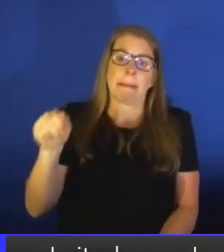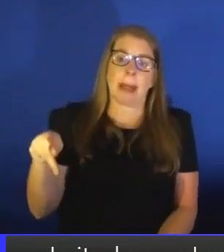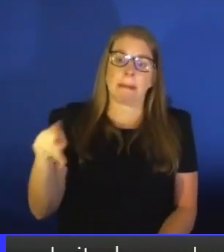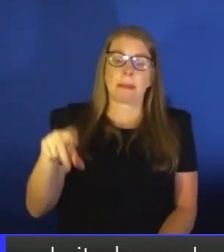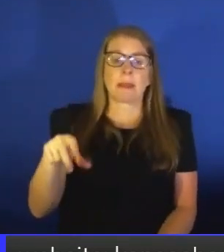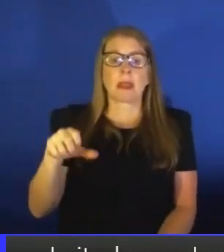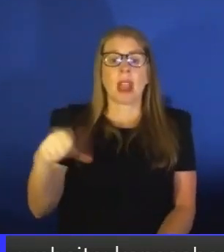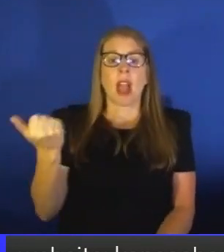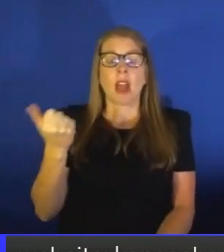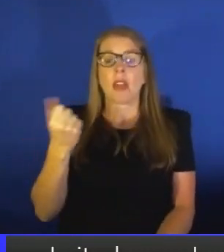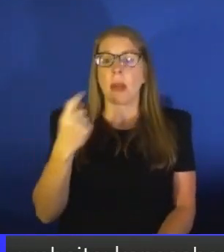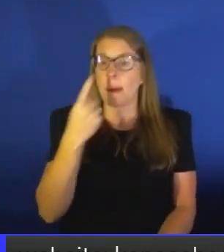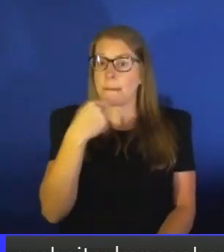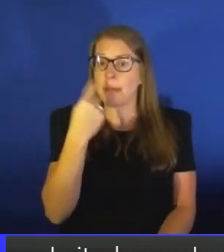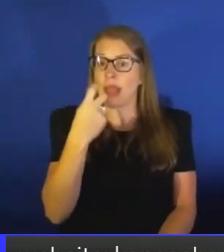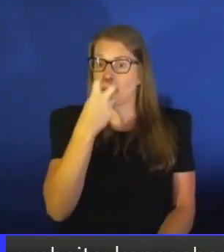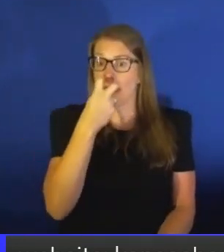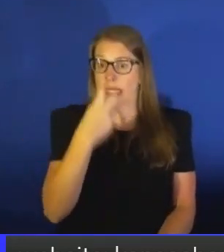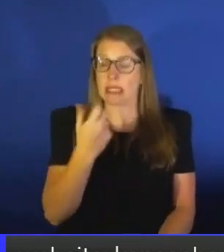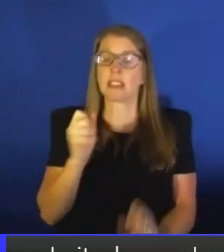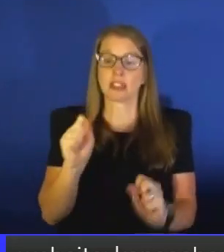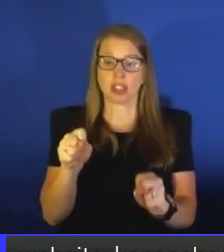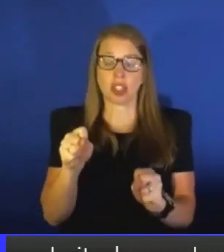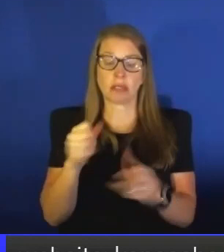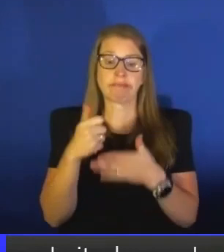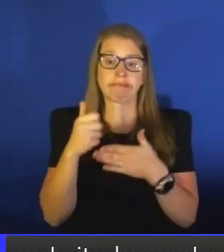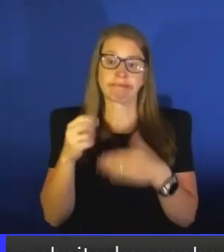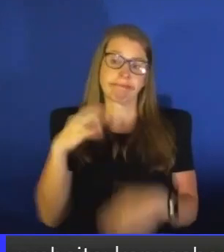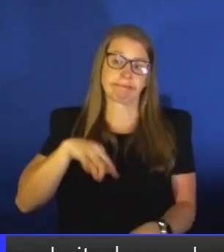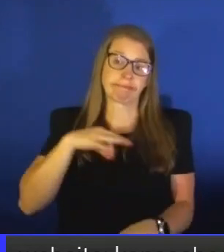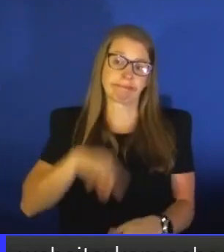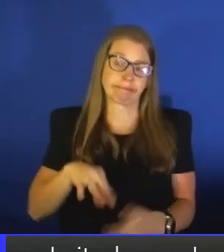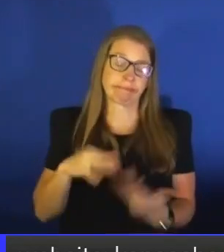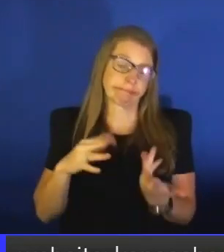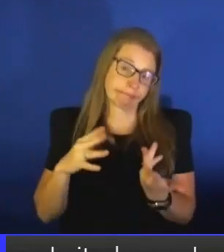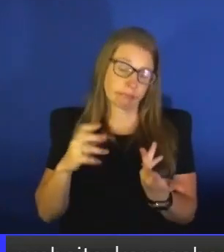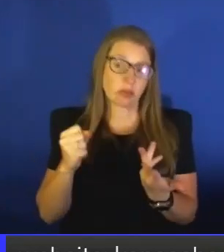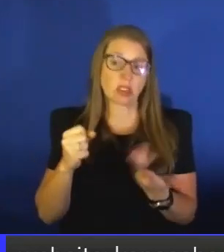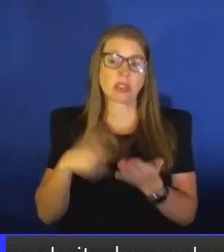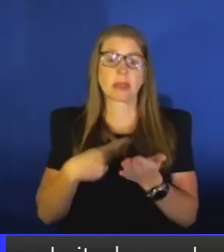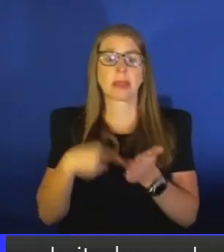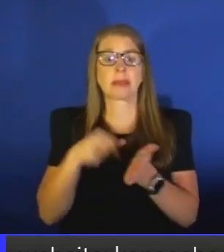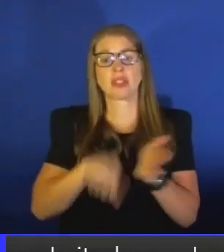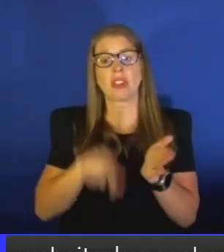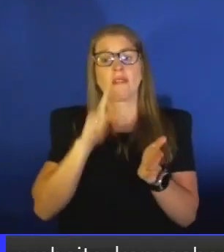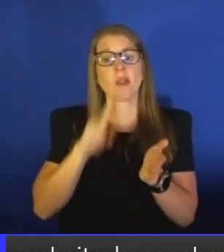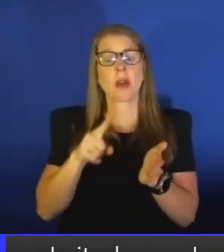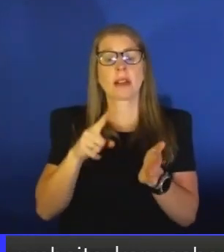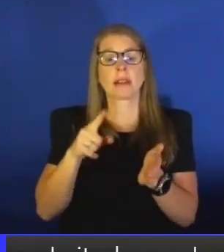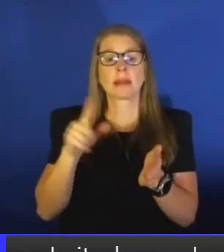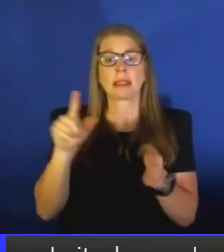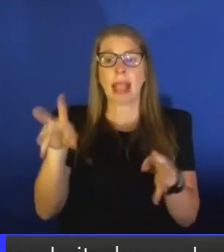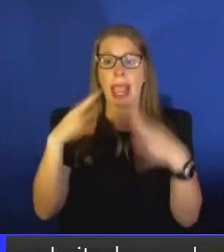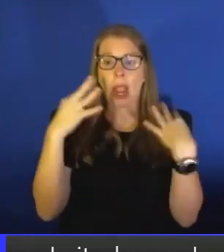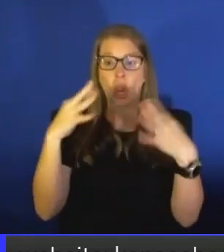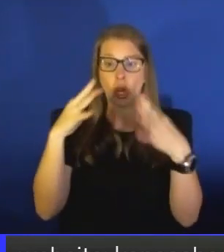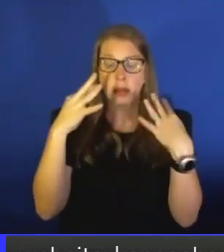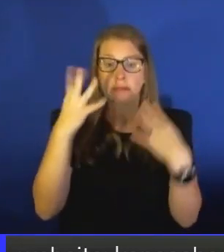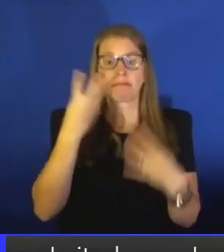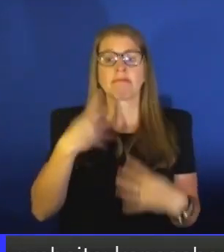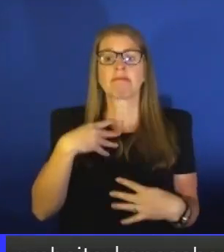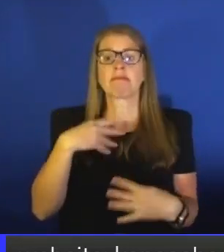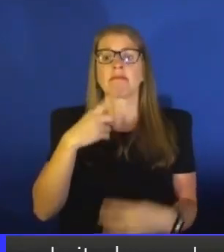or a mouthpiece for apnea can be beneficial. So we still do sometimes surgery for the airway itself. Basically, we take the roof of the mouth,